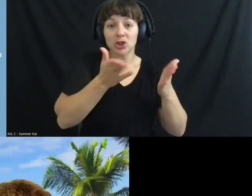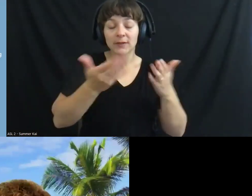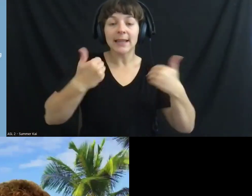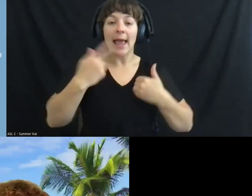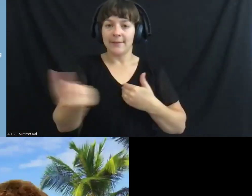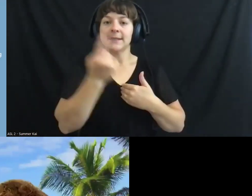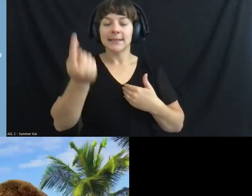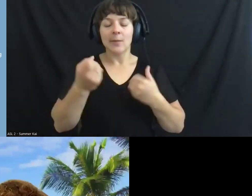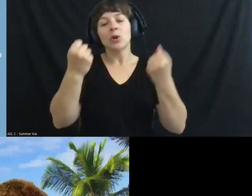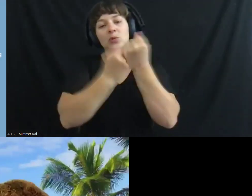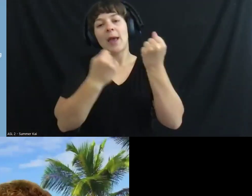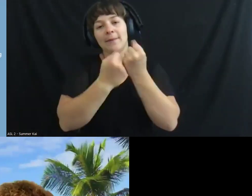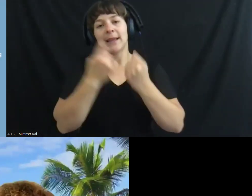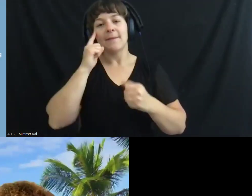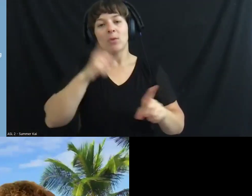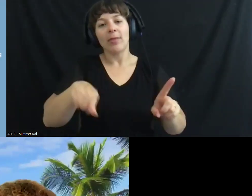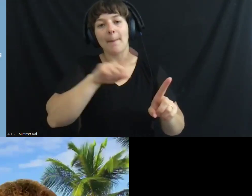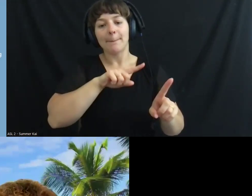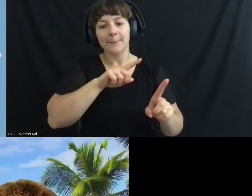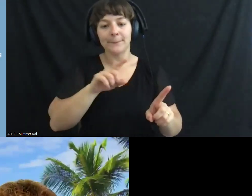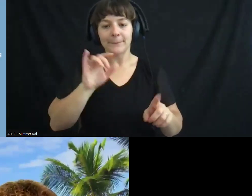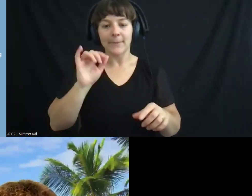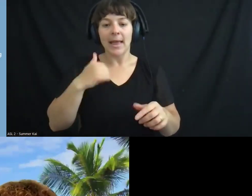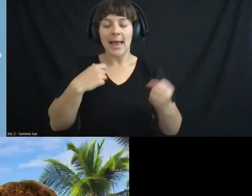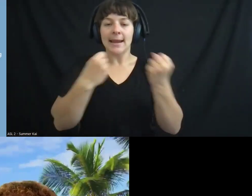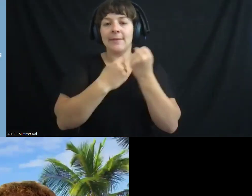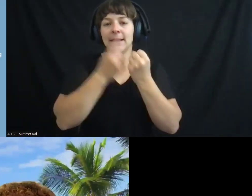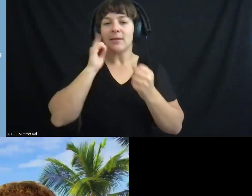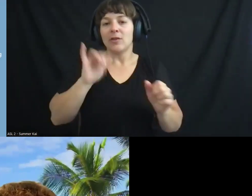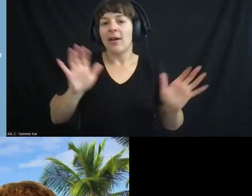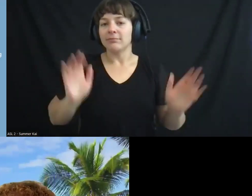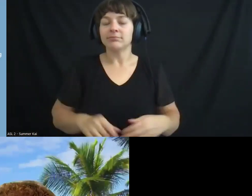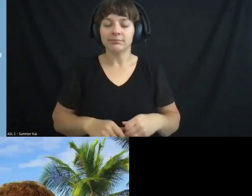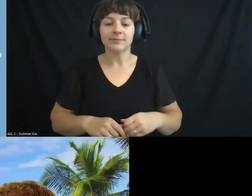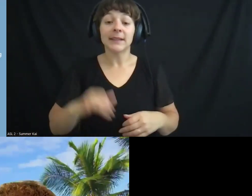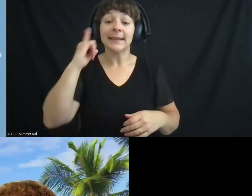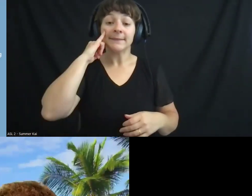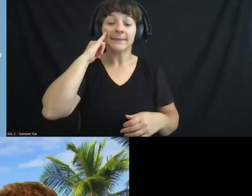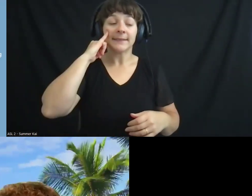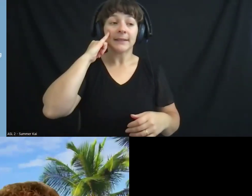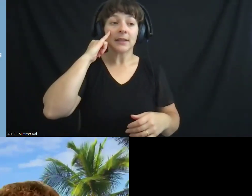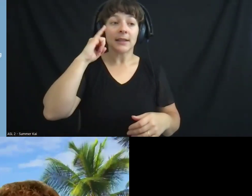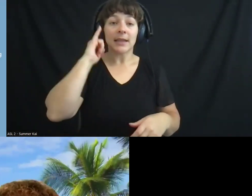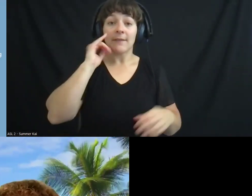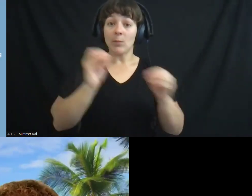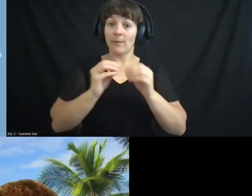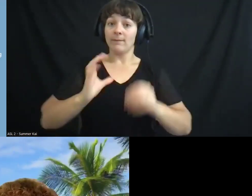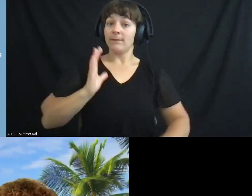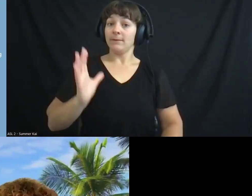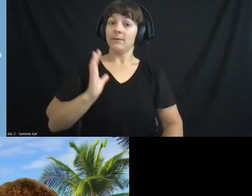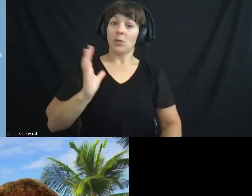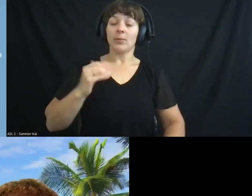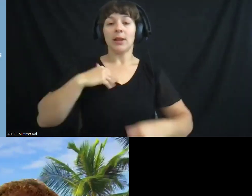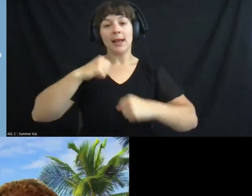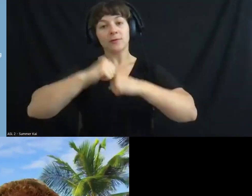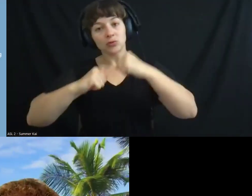their voice is all I'm advocating for. And so if it's more formalized, though, where there's a